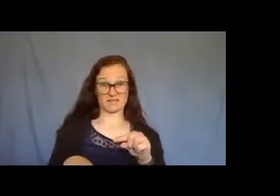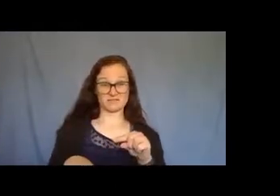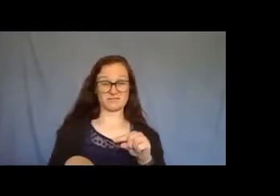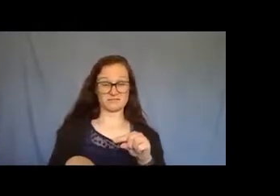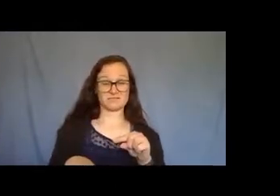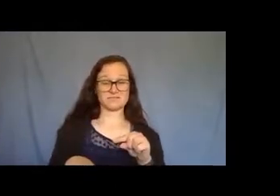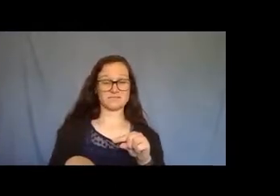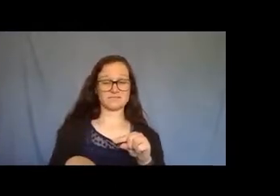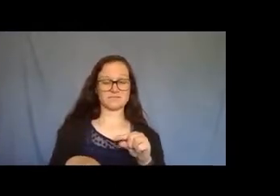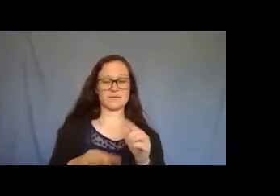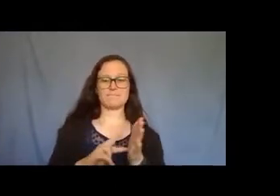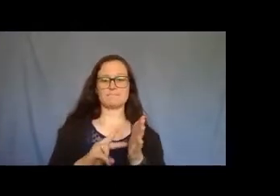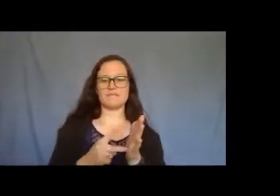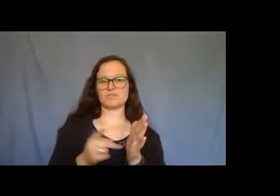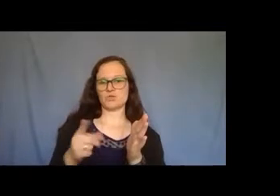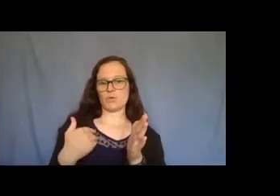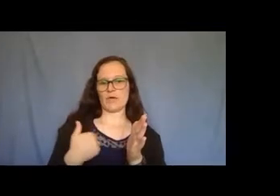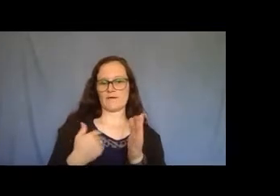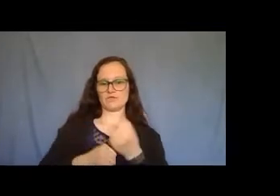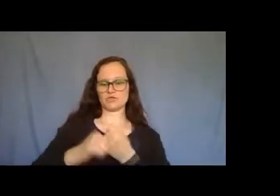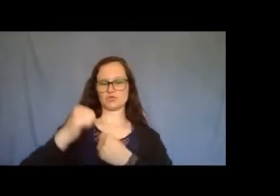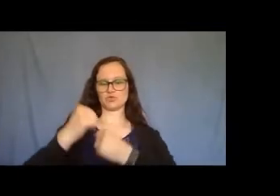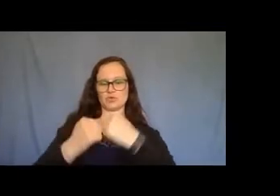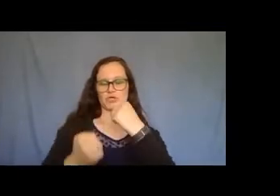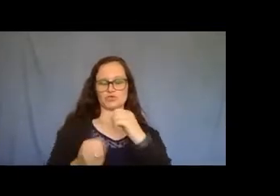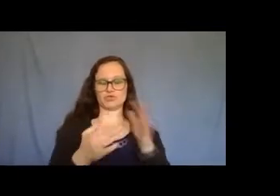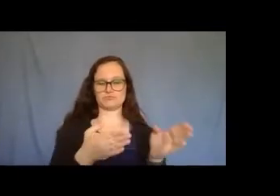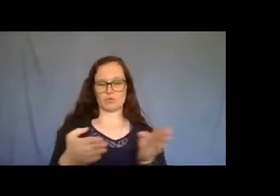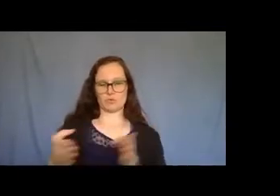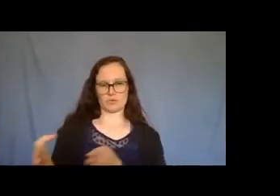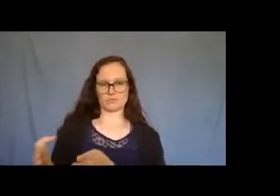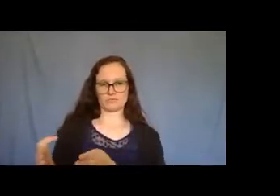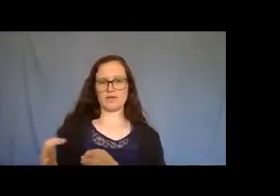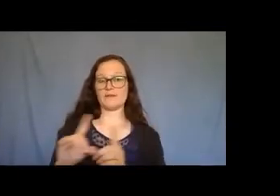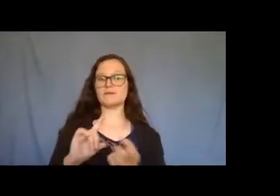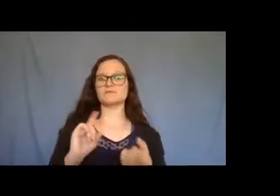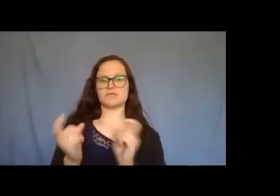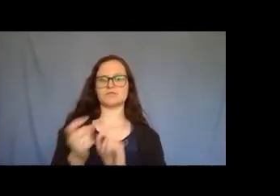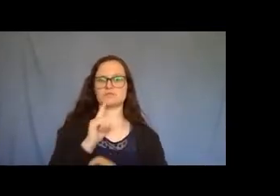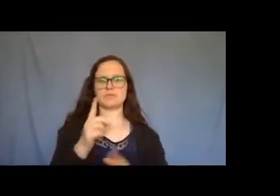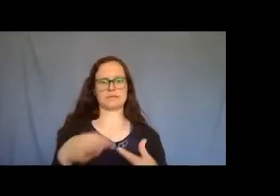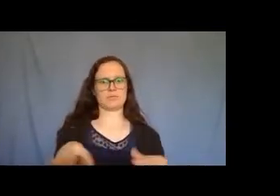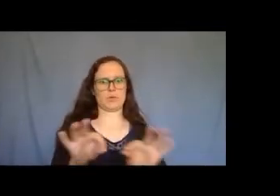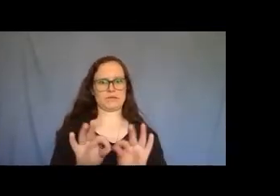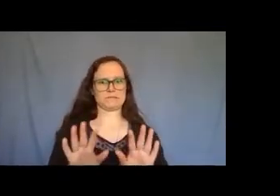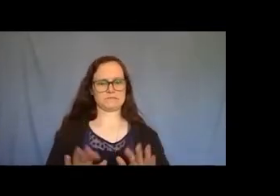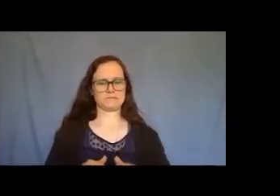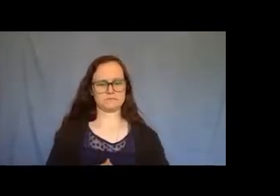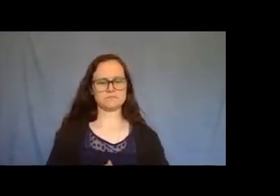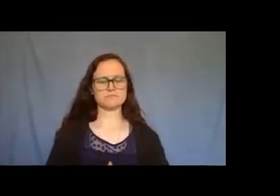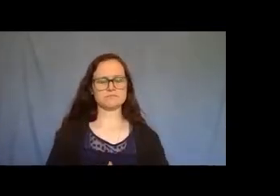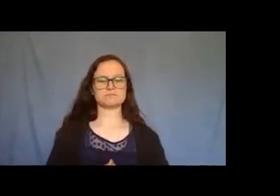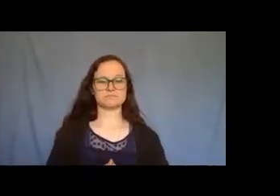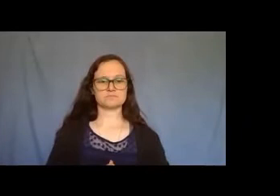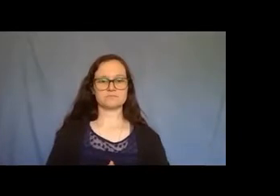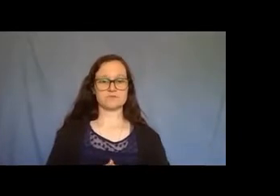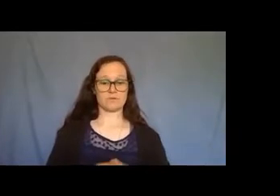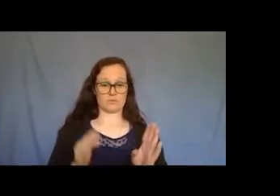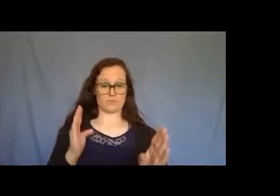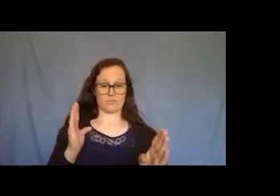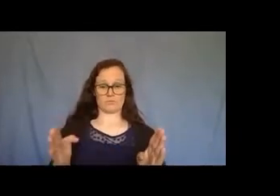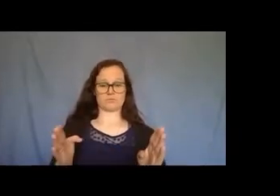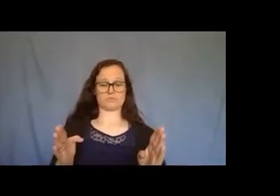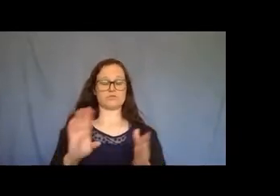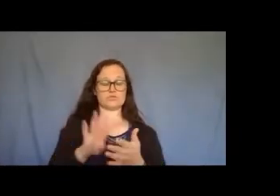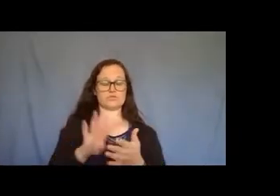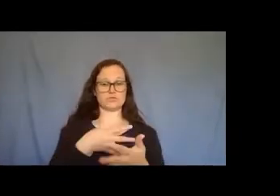you have a structured order and that the change was significant. And that's what these two small charts are